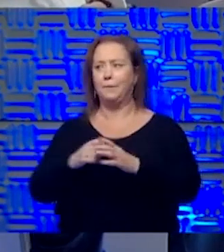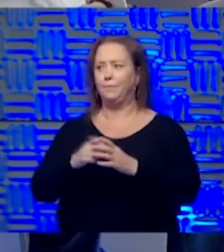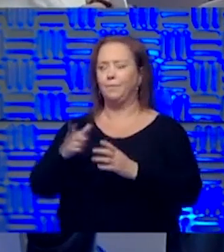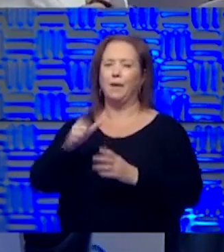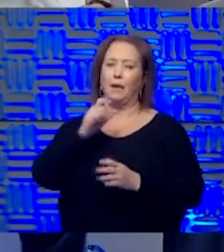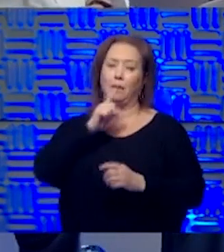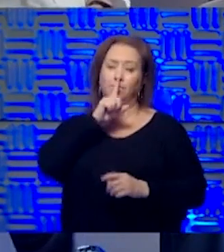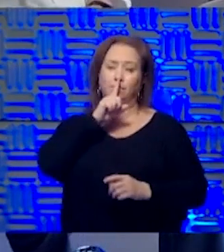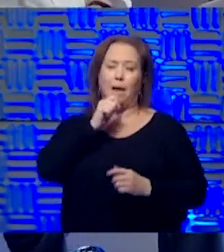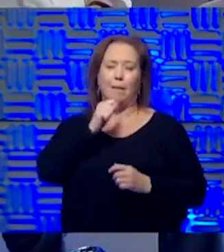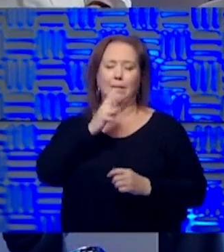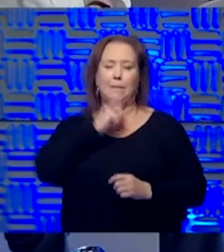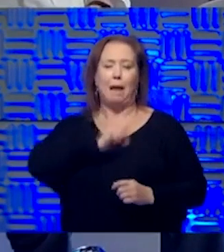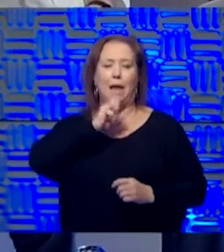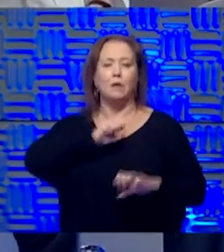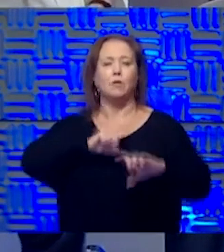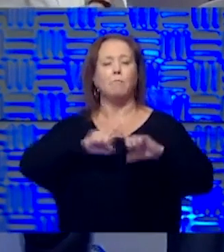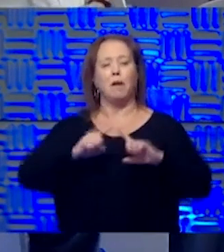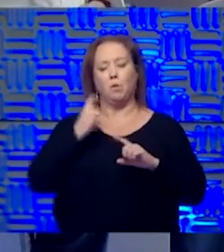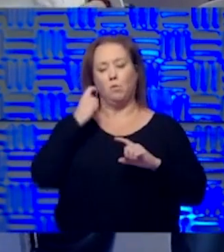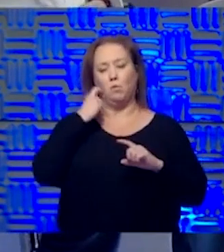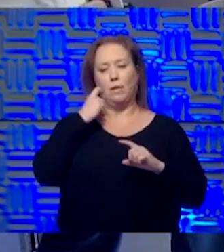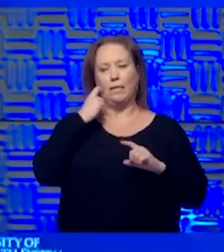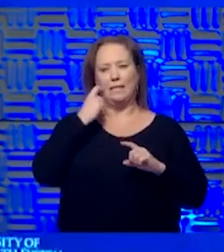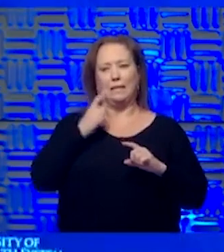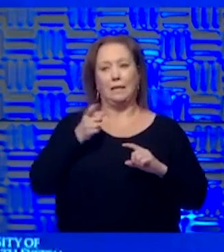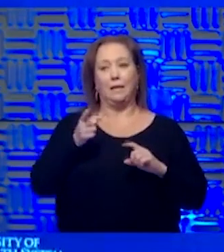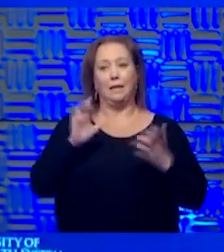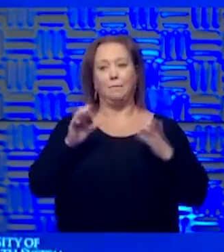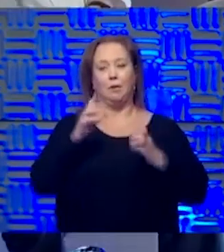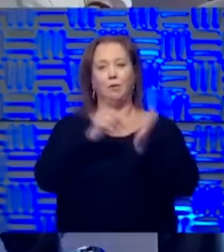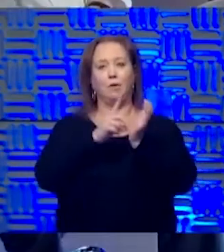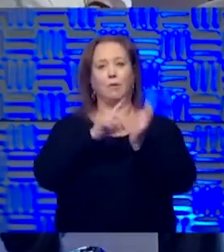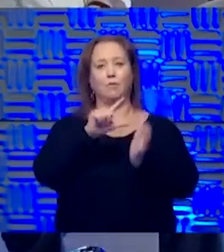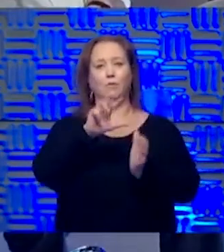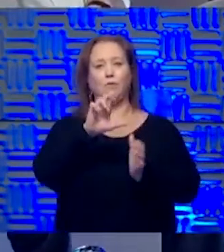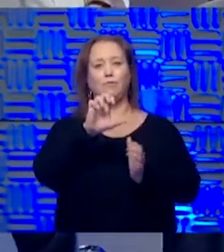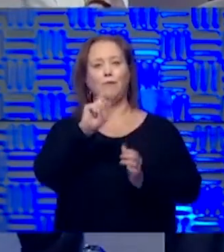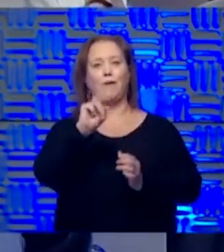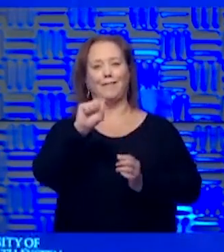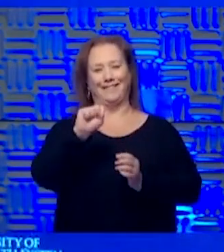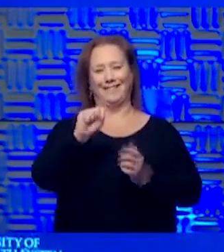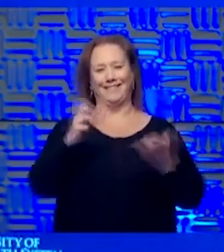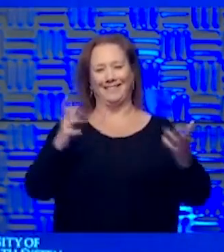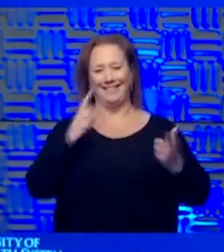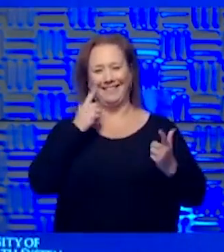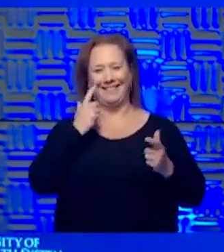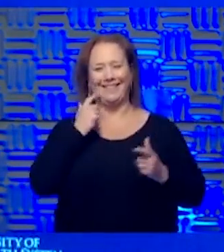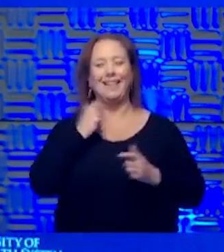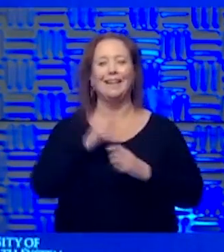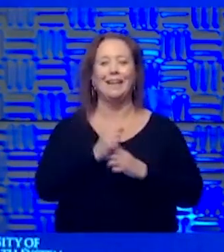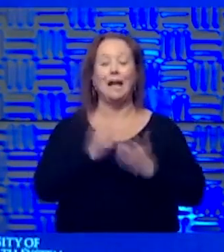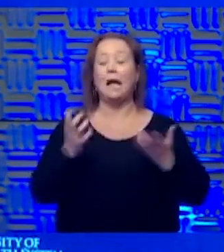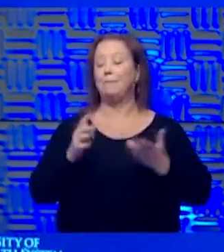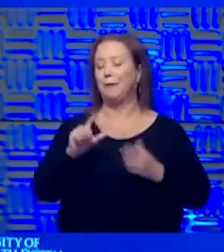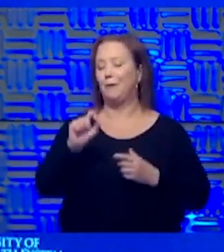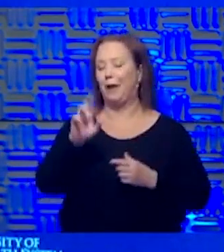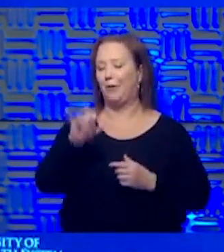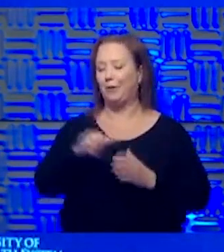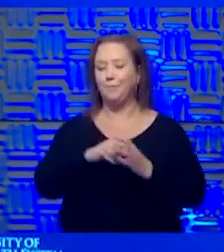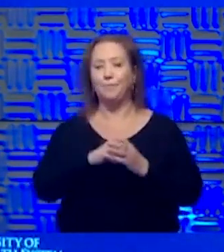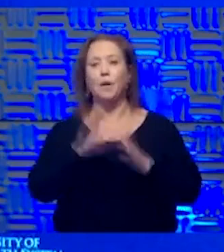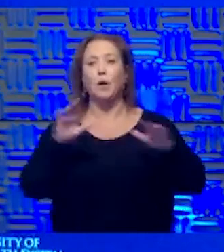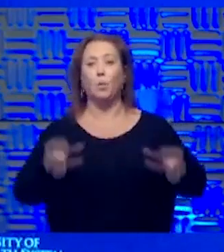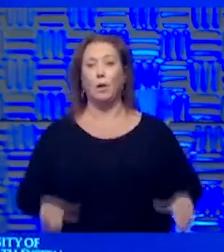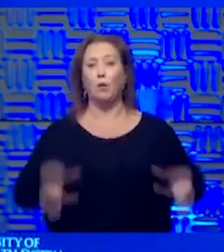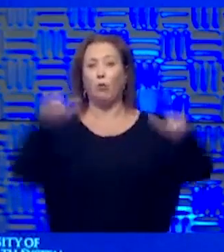how far, but probably more recently than Gronseth did. Thank you, Steve. Yeah, I'm here for it, Gary. So, but we did grow